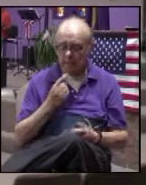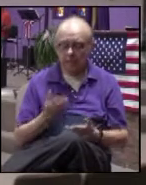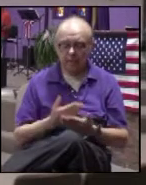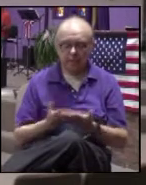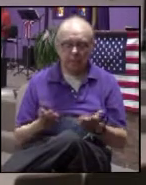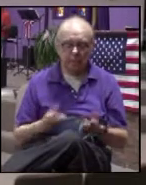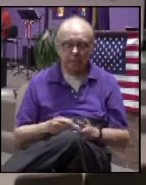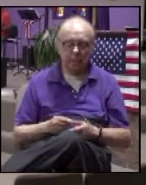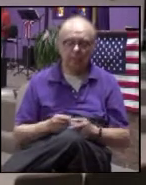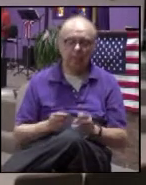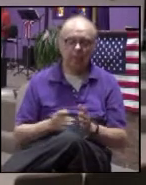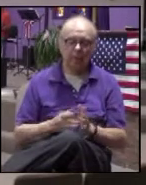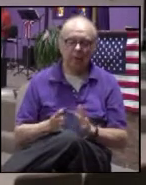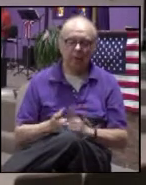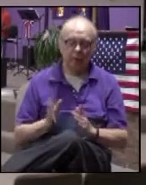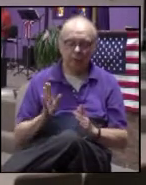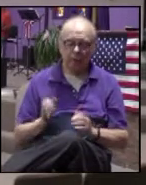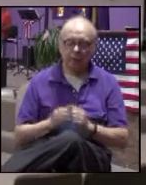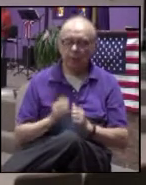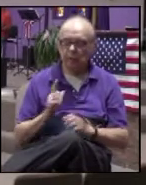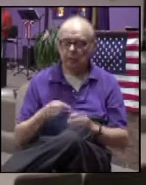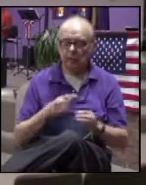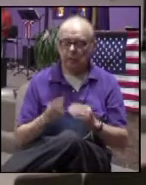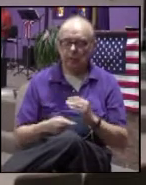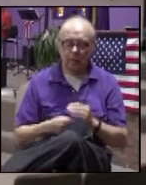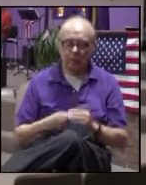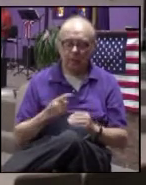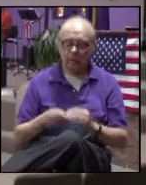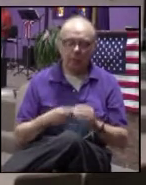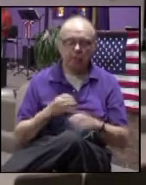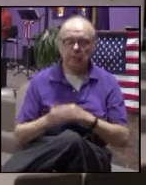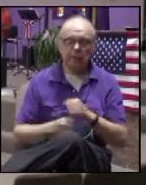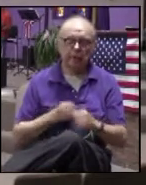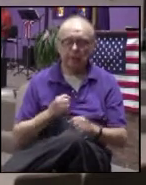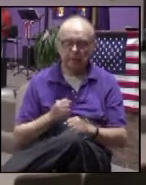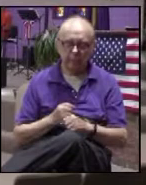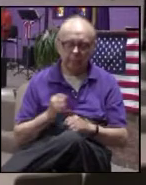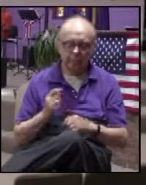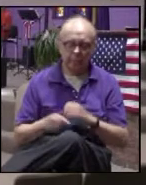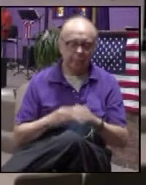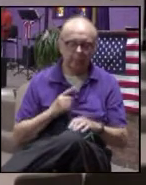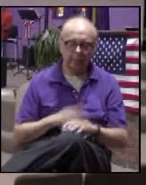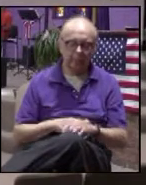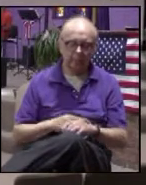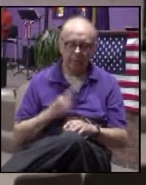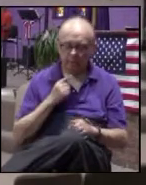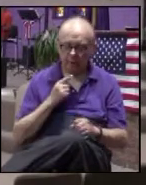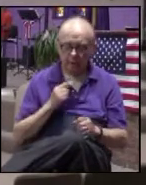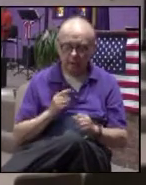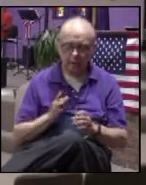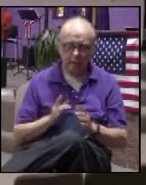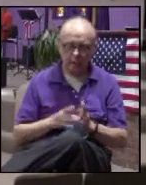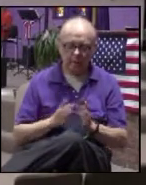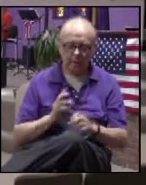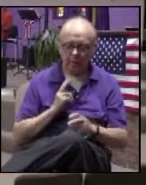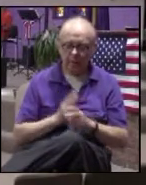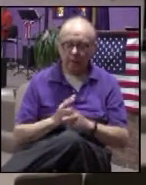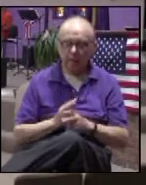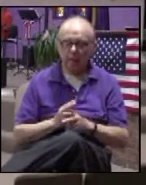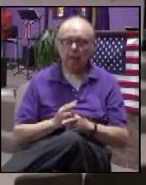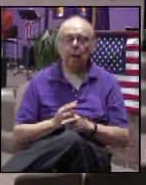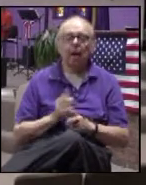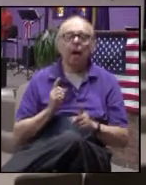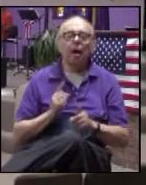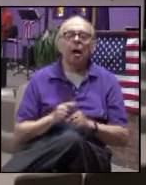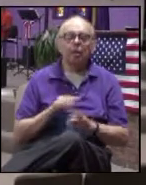follow Jesus, he will be with you until the very end, even to the end of this age. And the promises that he has made to you, he will keep until your death, and he will